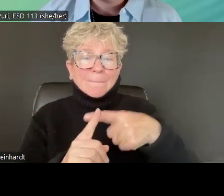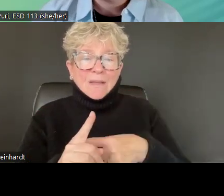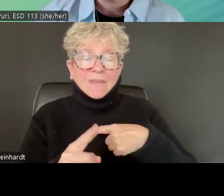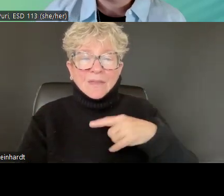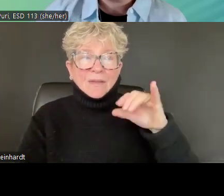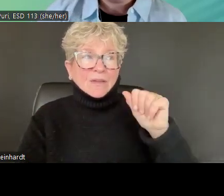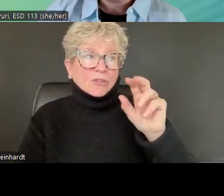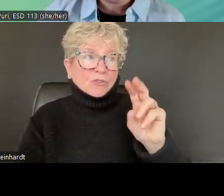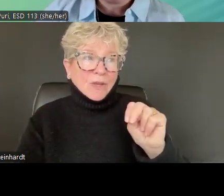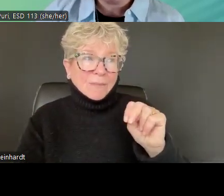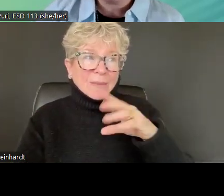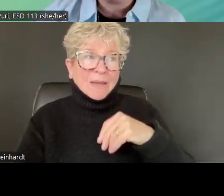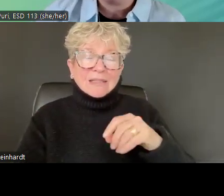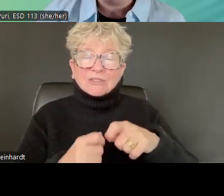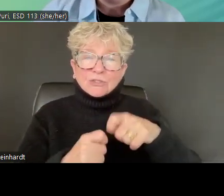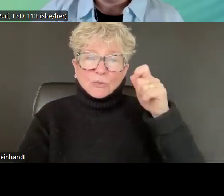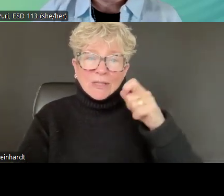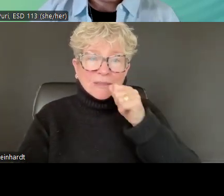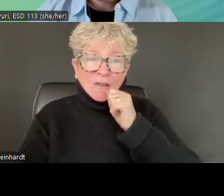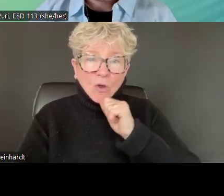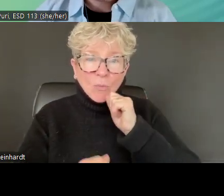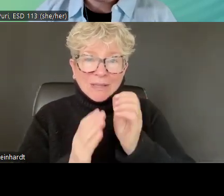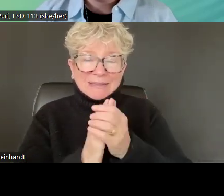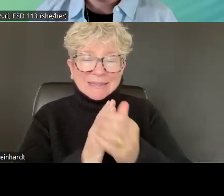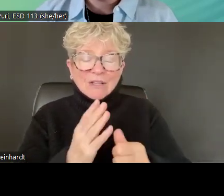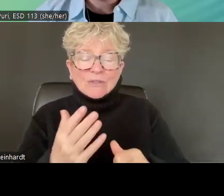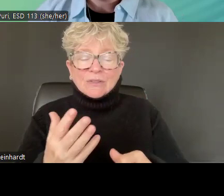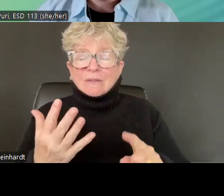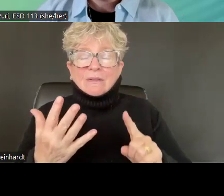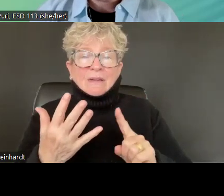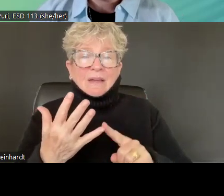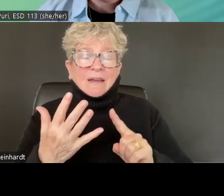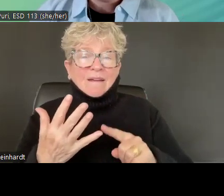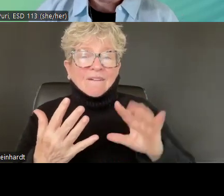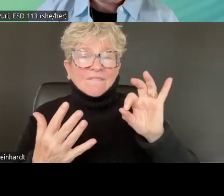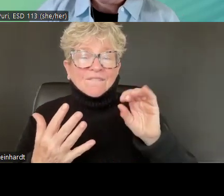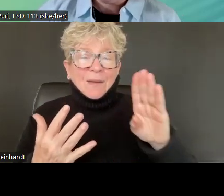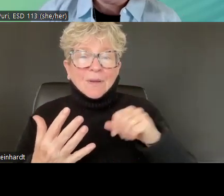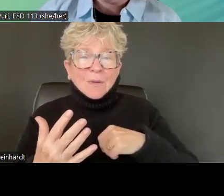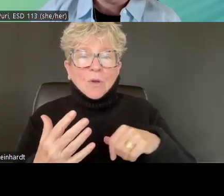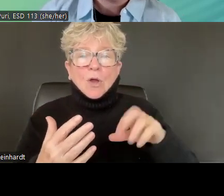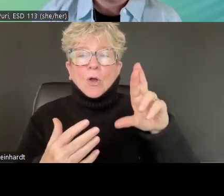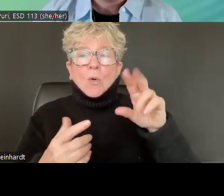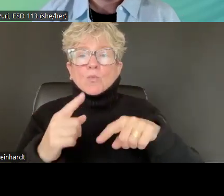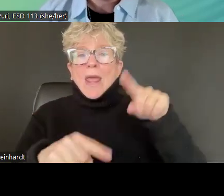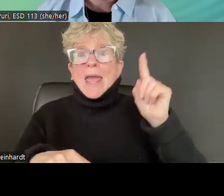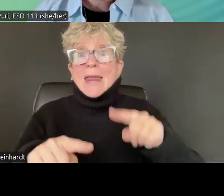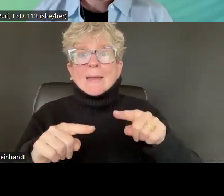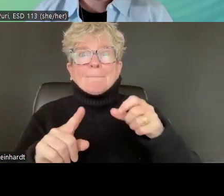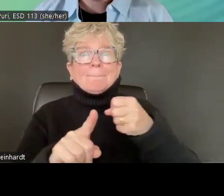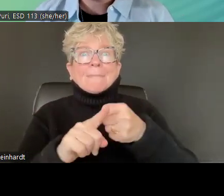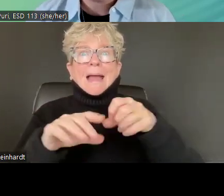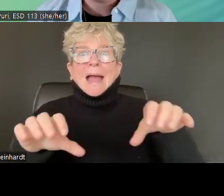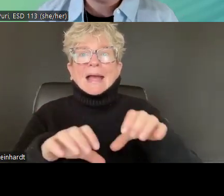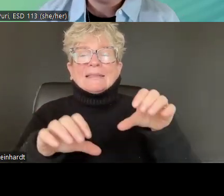January is Stress and Coping Skills. February, we do Random Acts of Kindness.